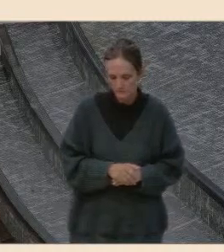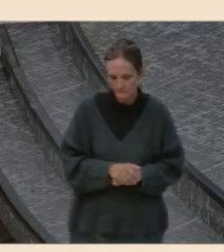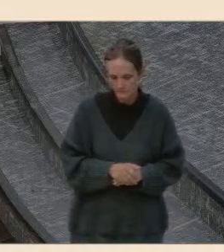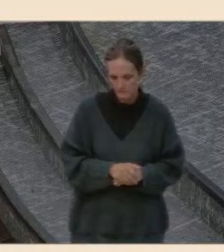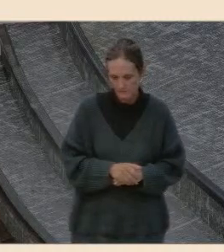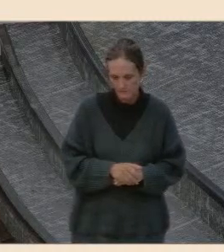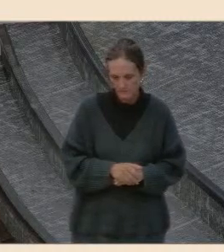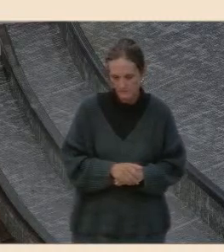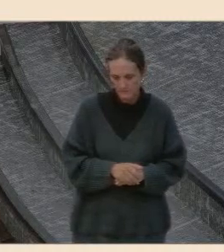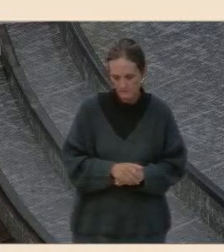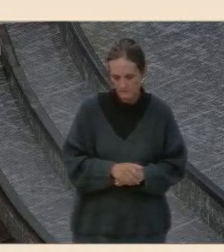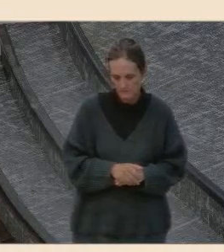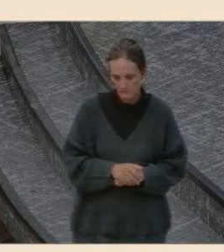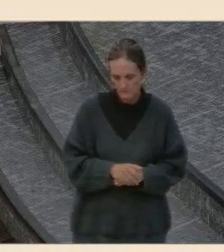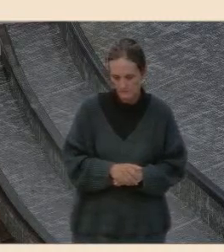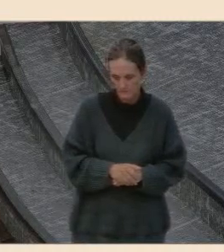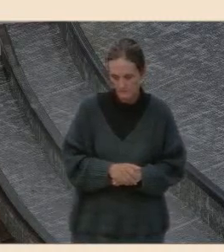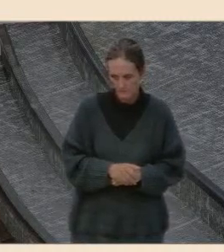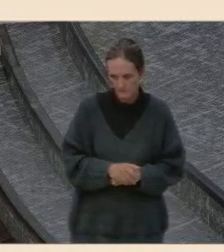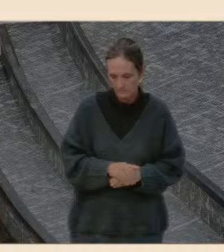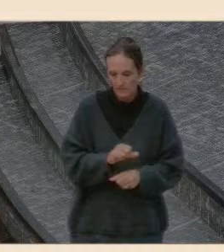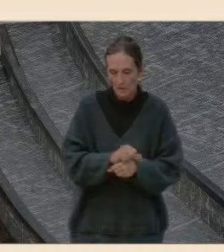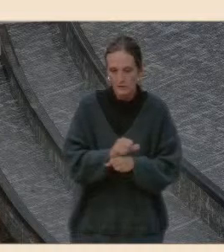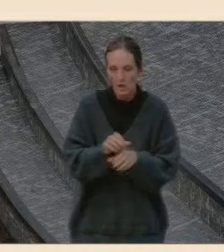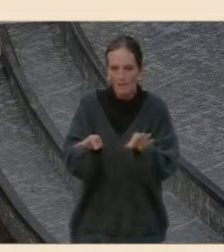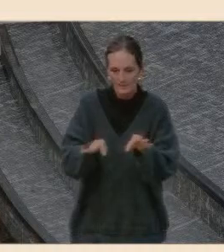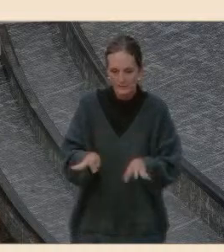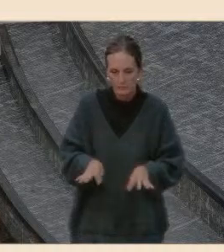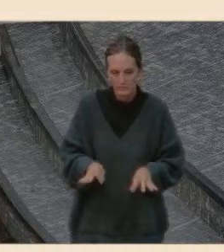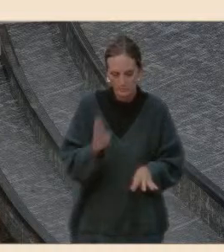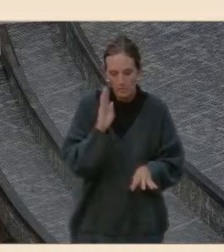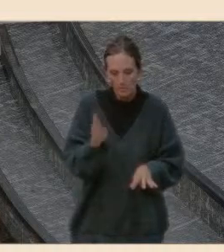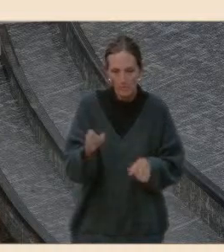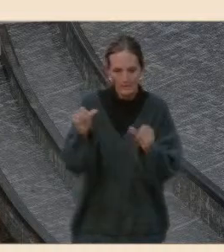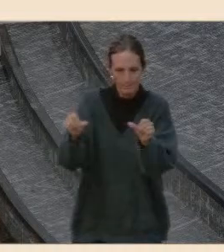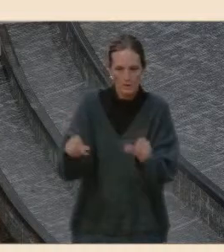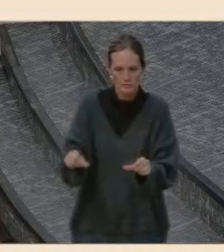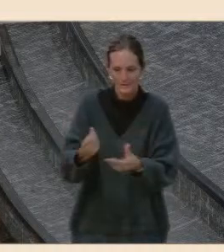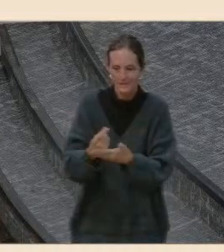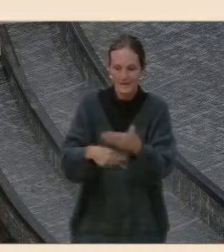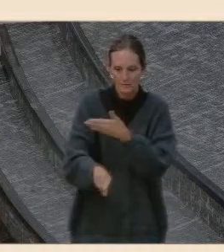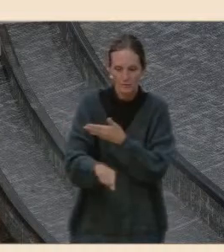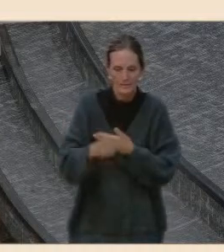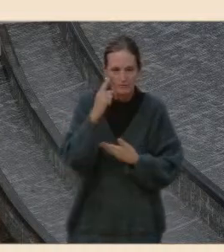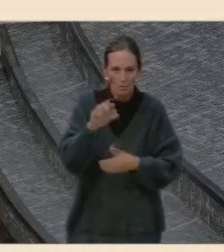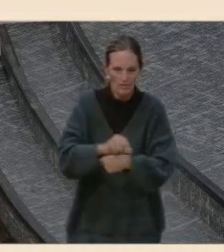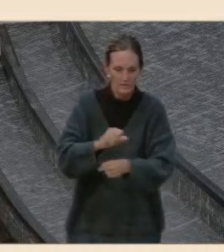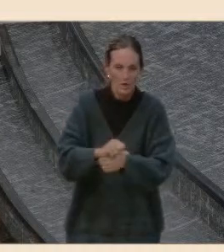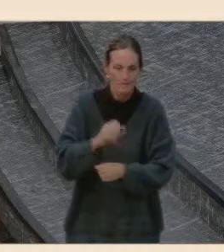job description would be placed for consent next week, or for vote next week.